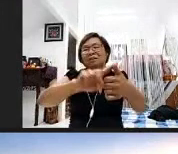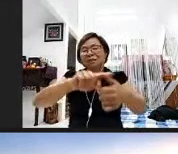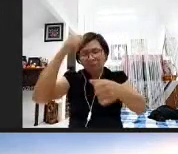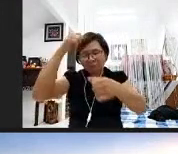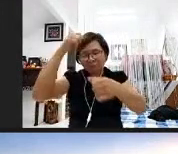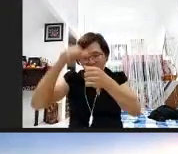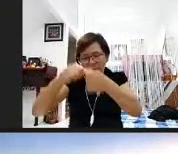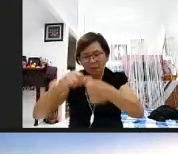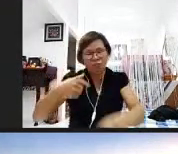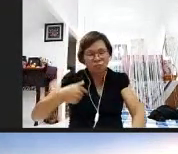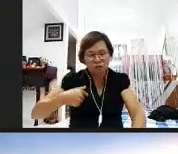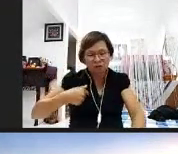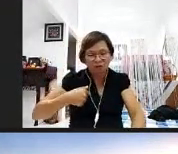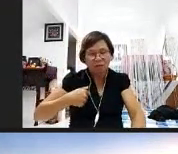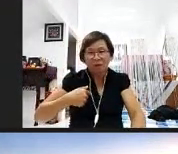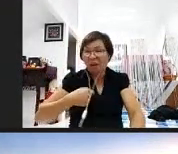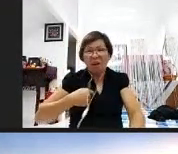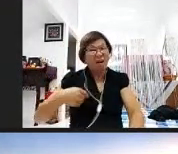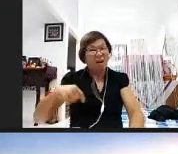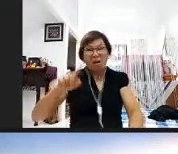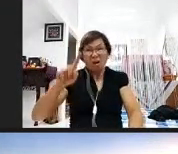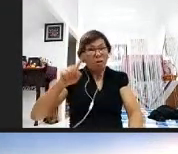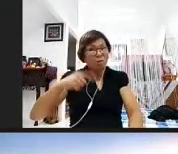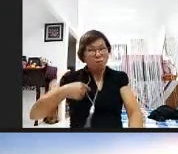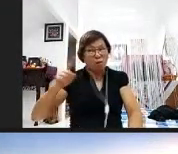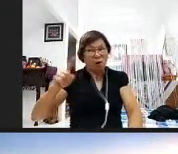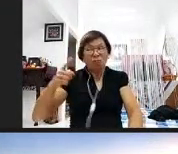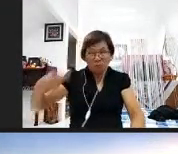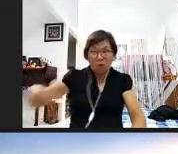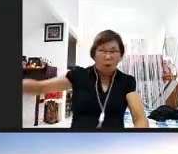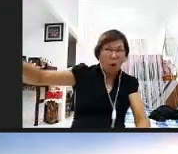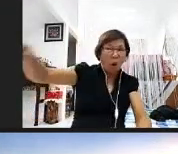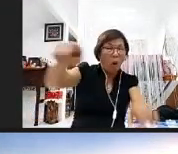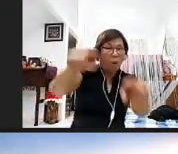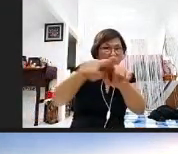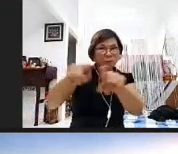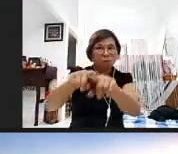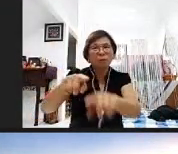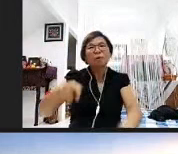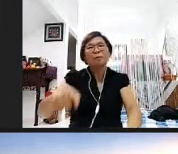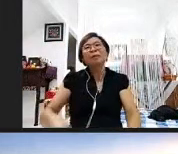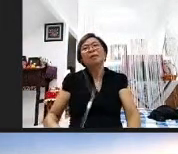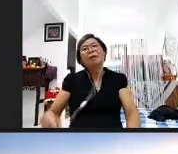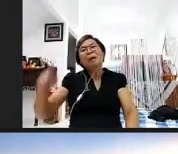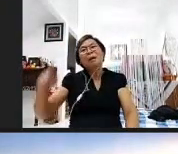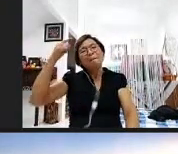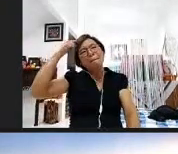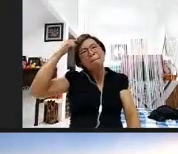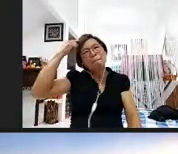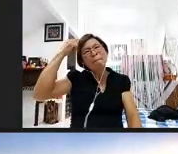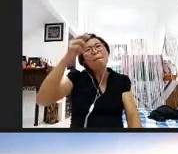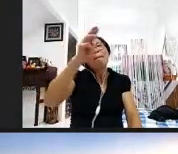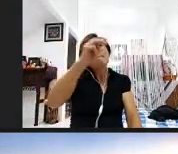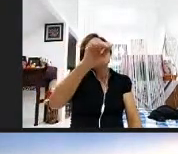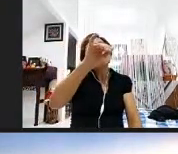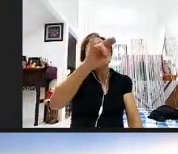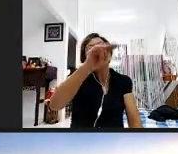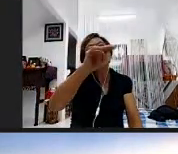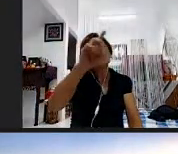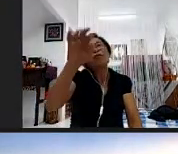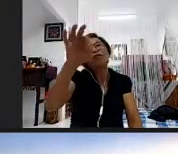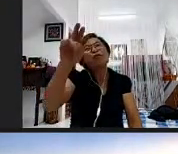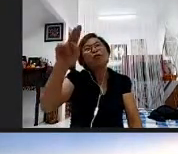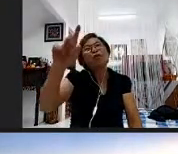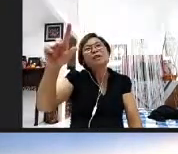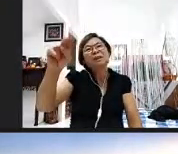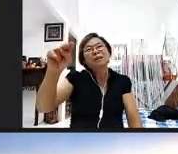are not alone. Got to remind ourselves. But with mindfulness, the word mindfulness has many meanings. I think the most